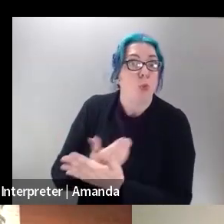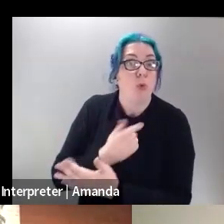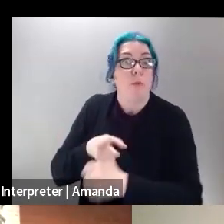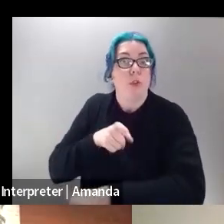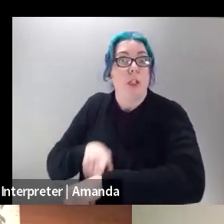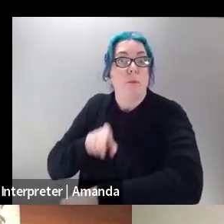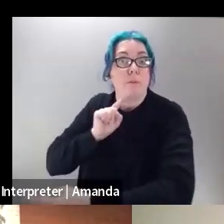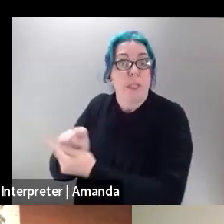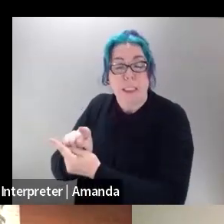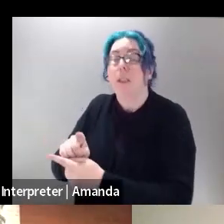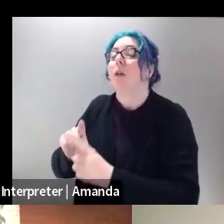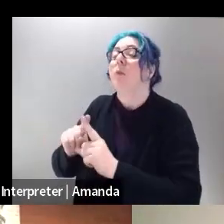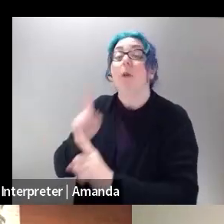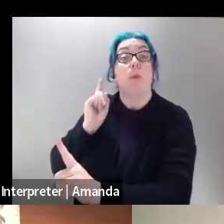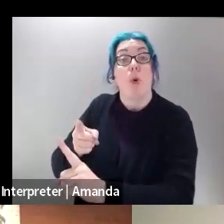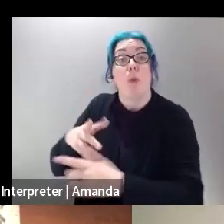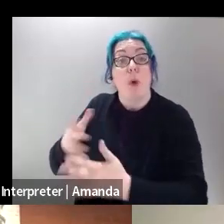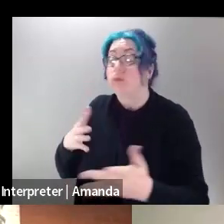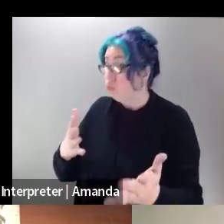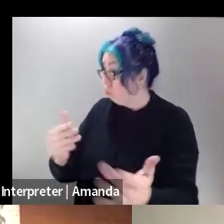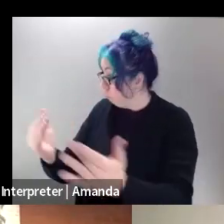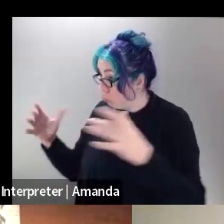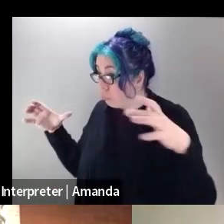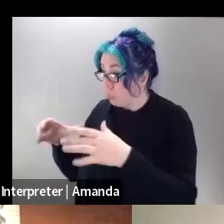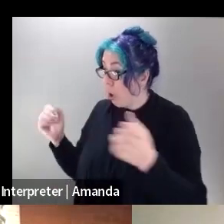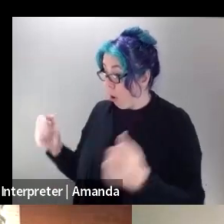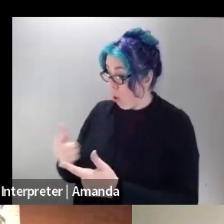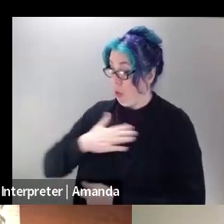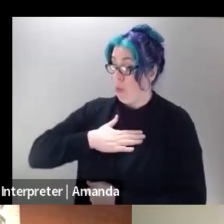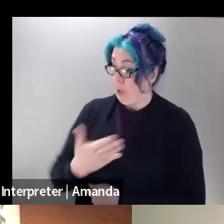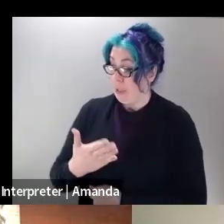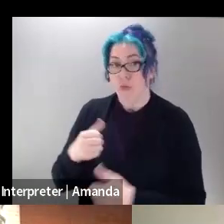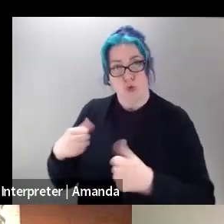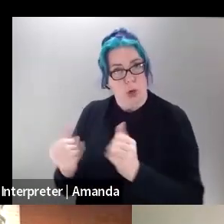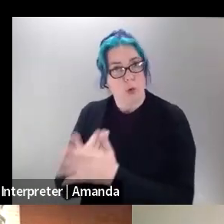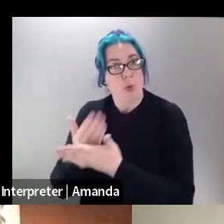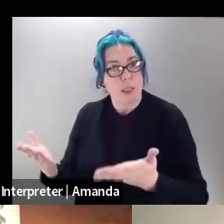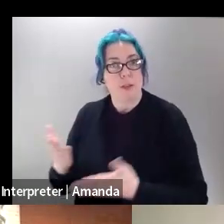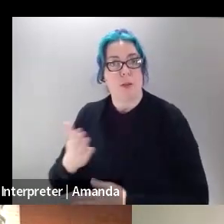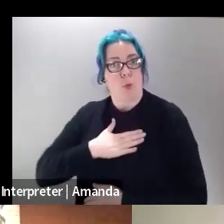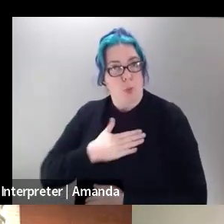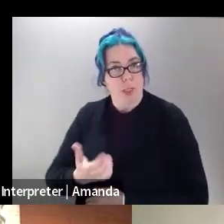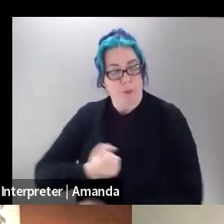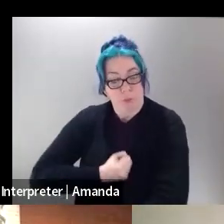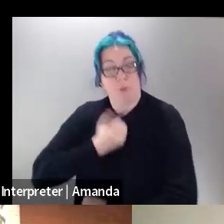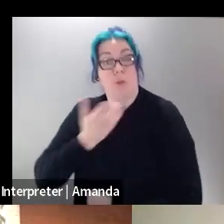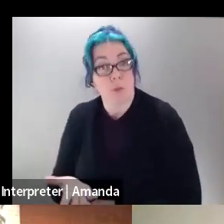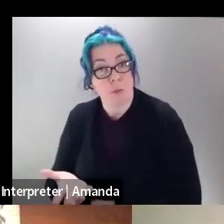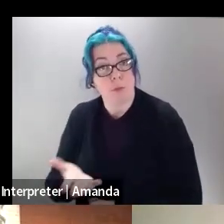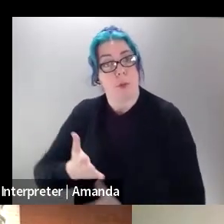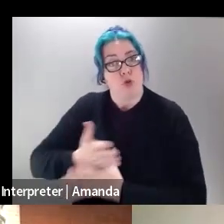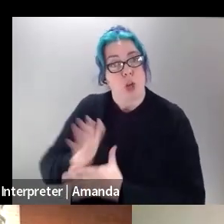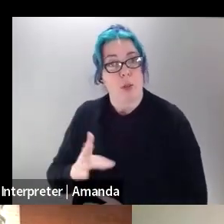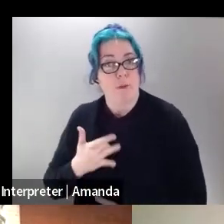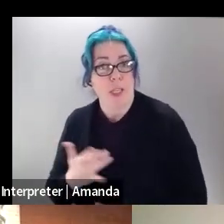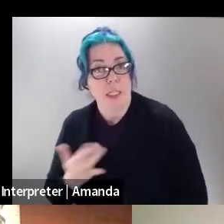feels easy enough to try new things, to share themselves, to reveal themselves and their feelings, to